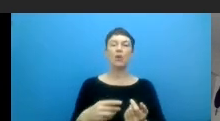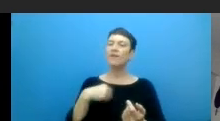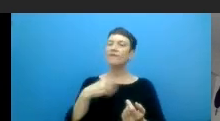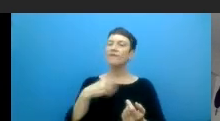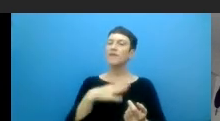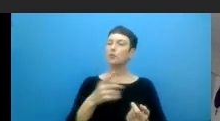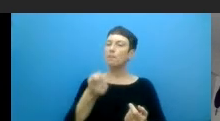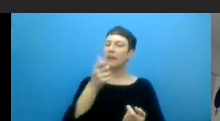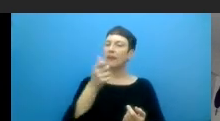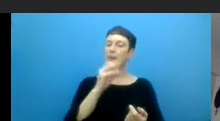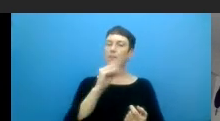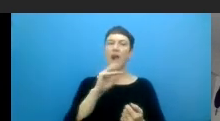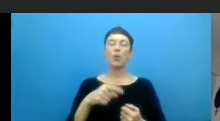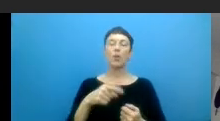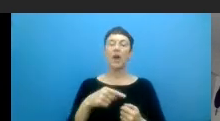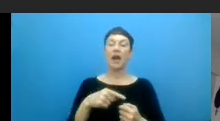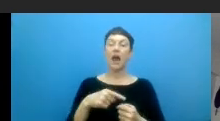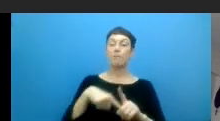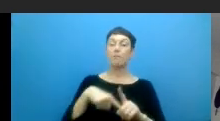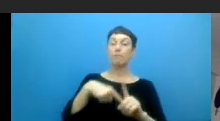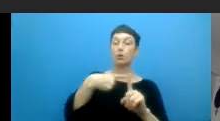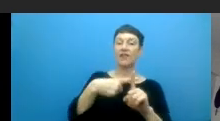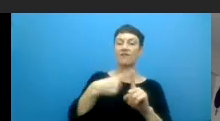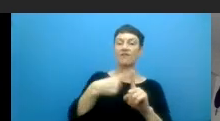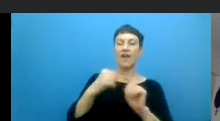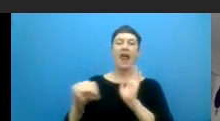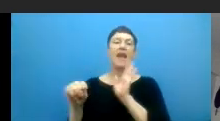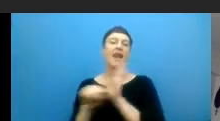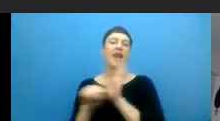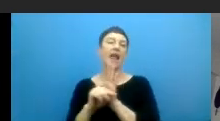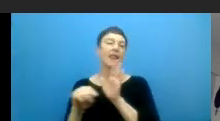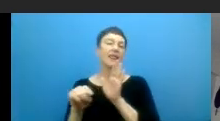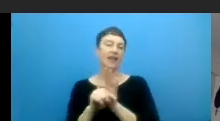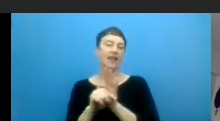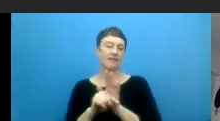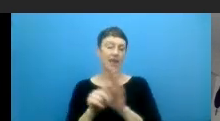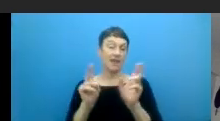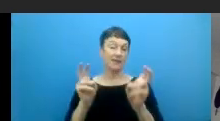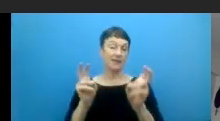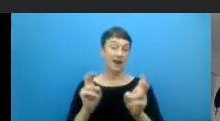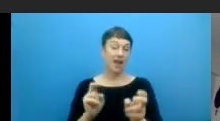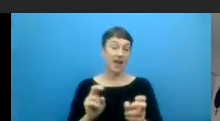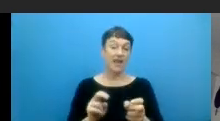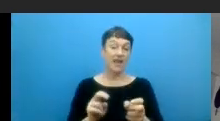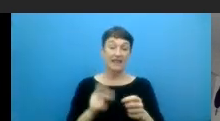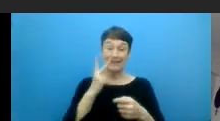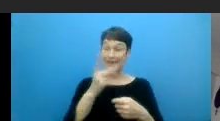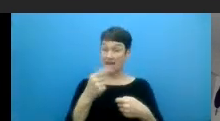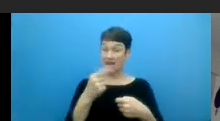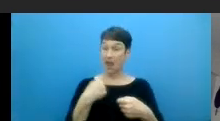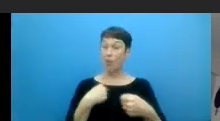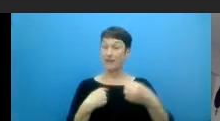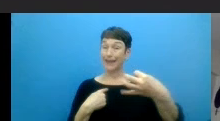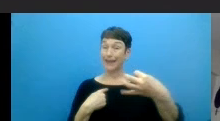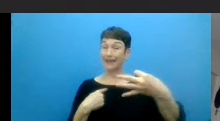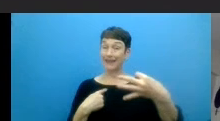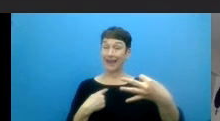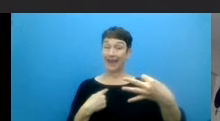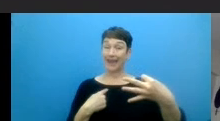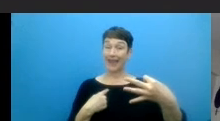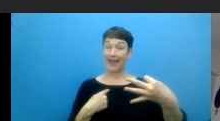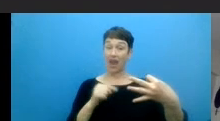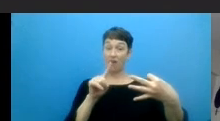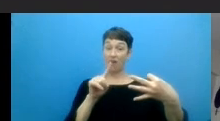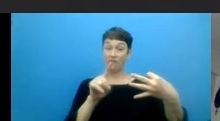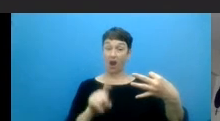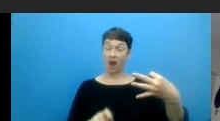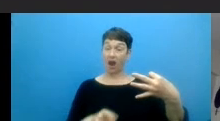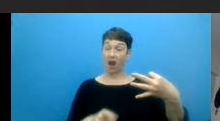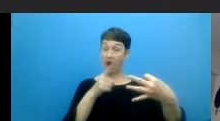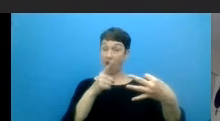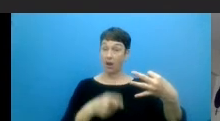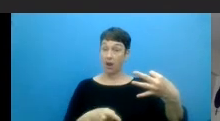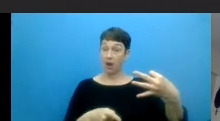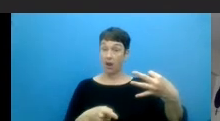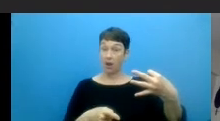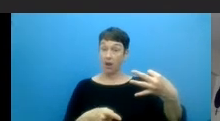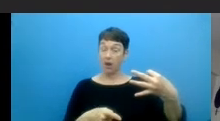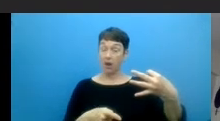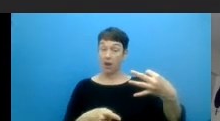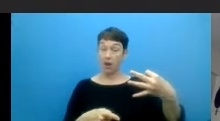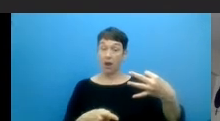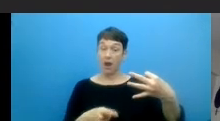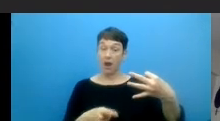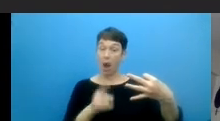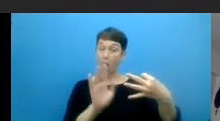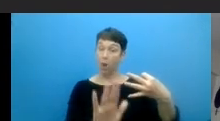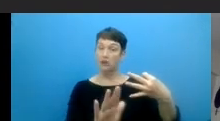So those were our questions. I don't know if you, Jarryd, you want me to leave them up, or are you happy to just